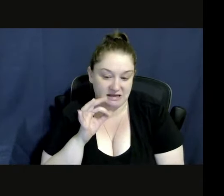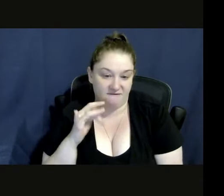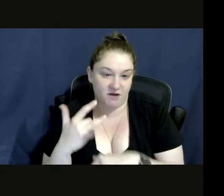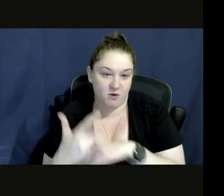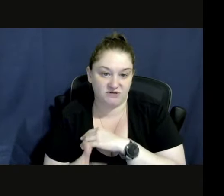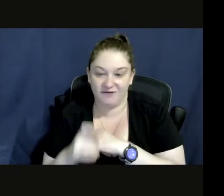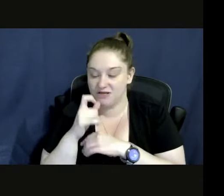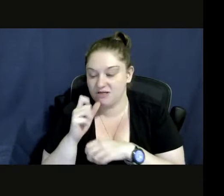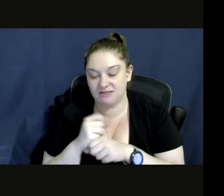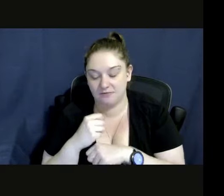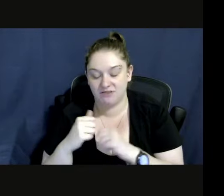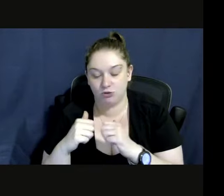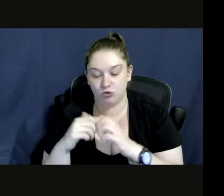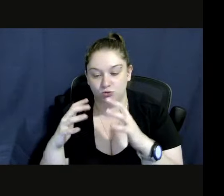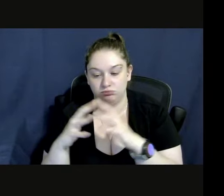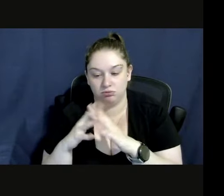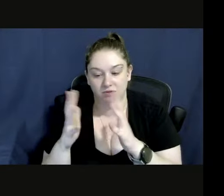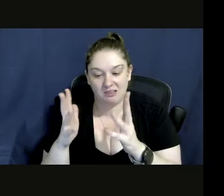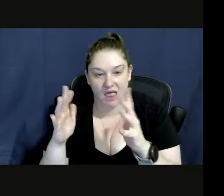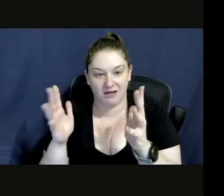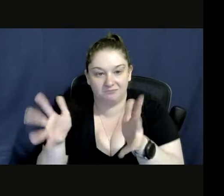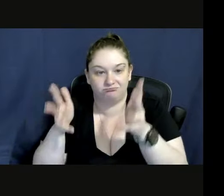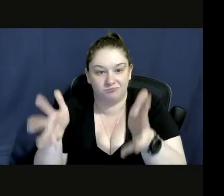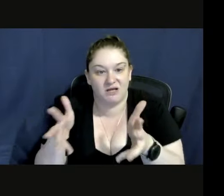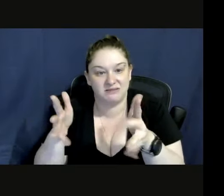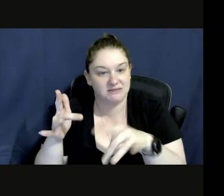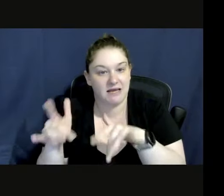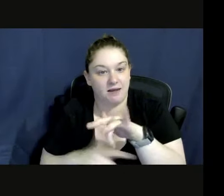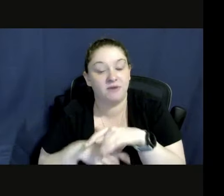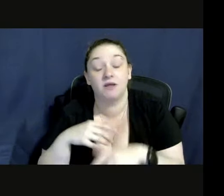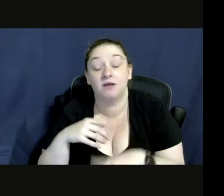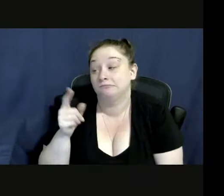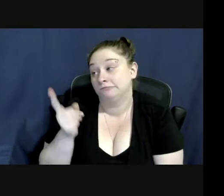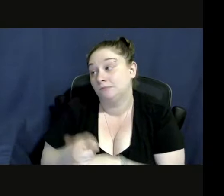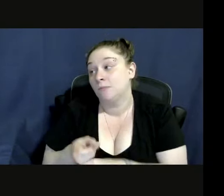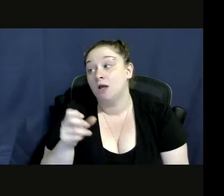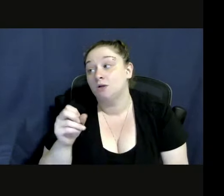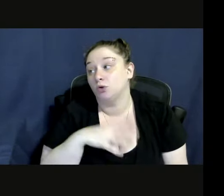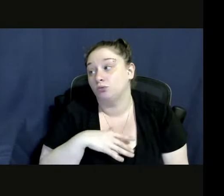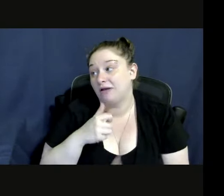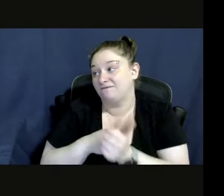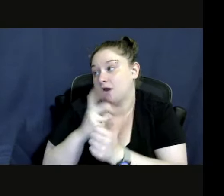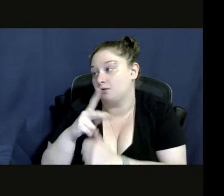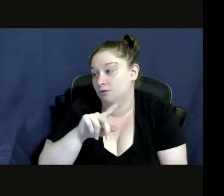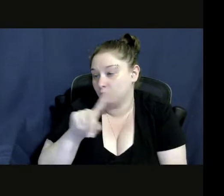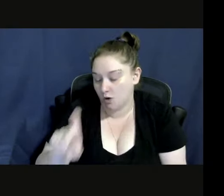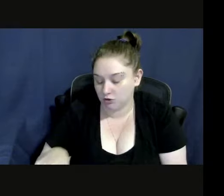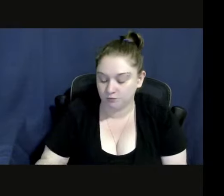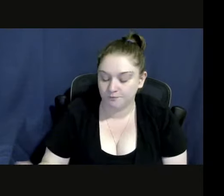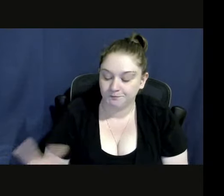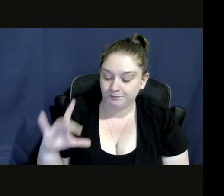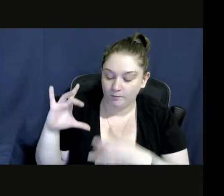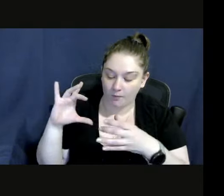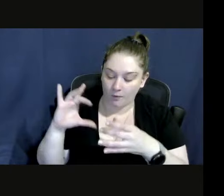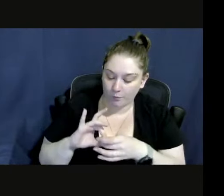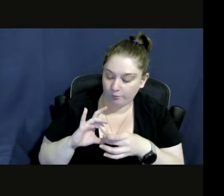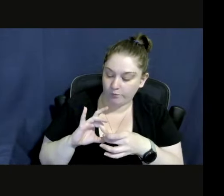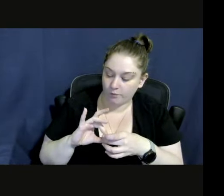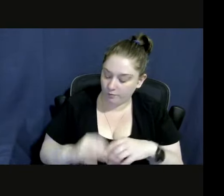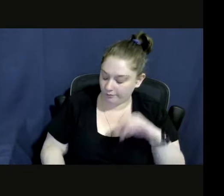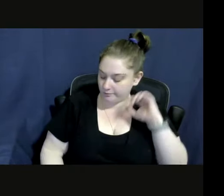build something and then let it sit empty. Yeah. So I guess my follow-up question has to do